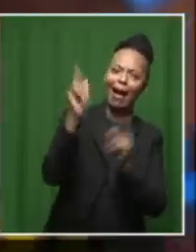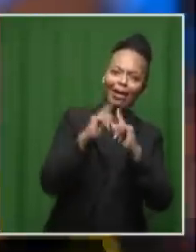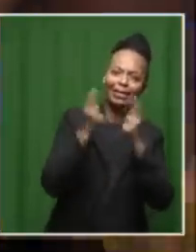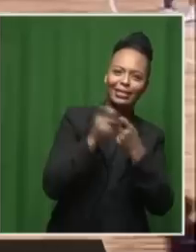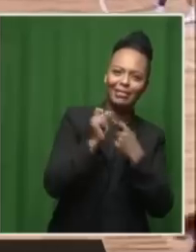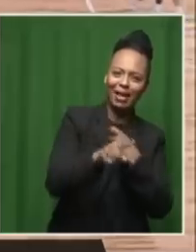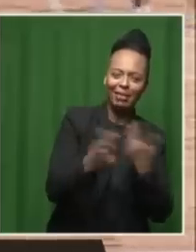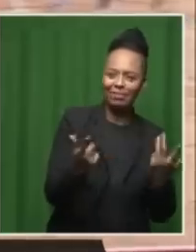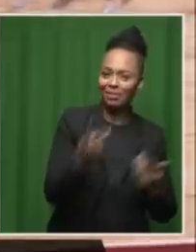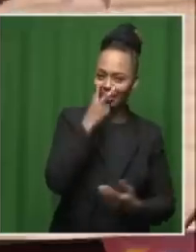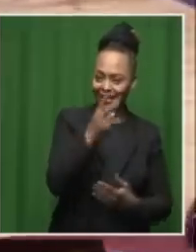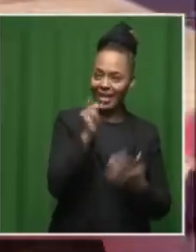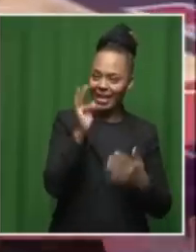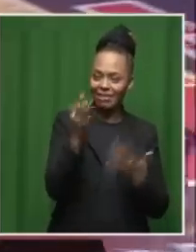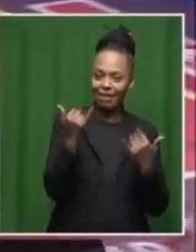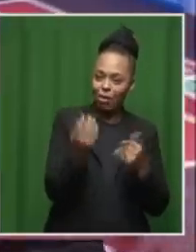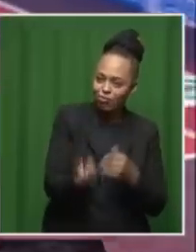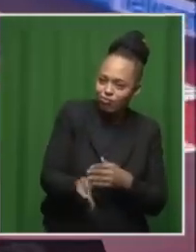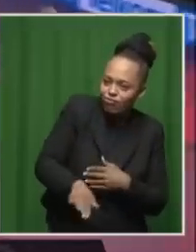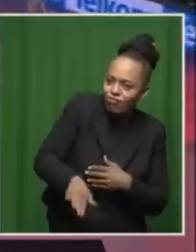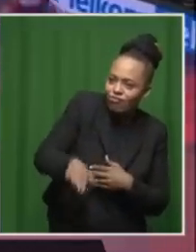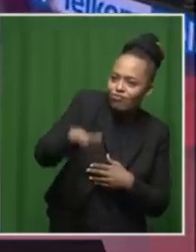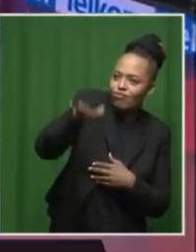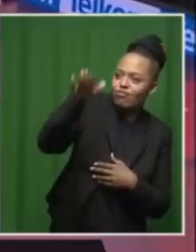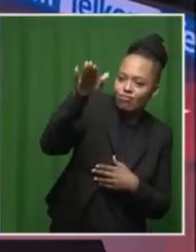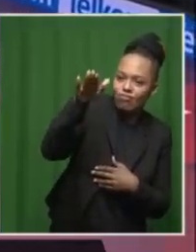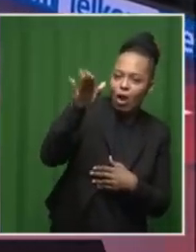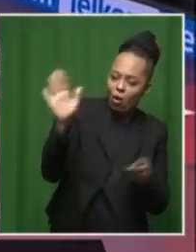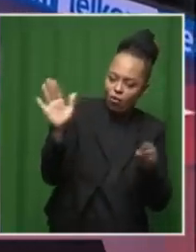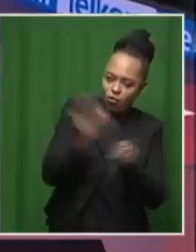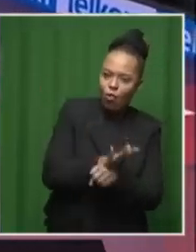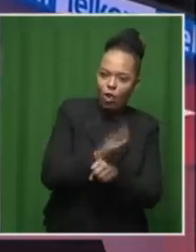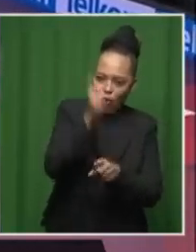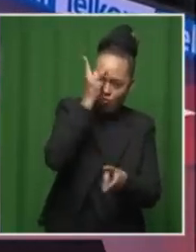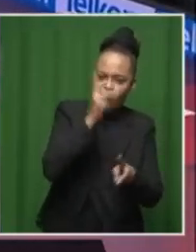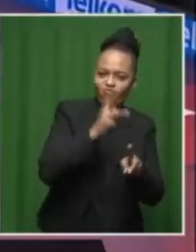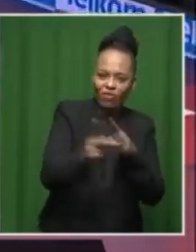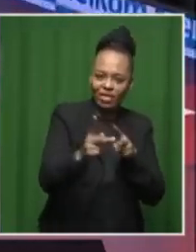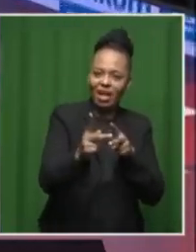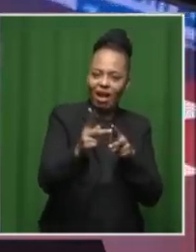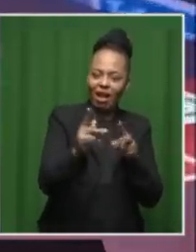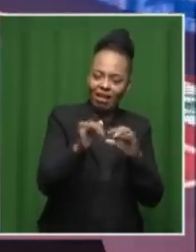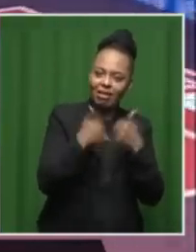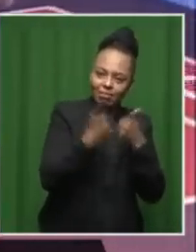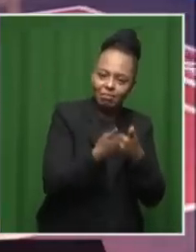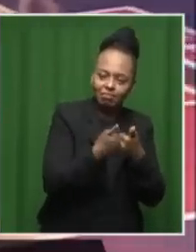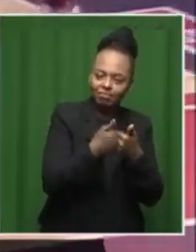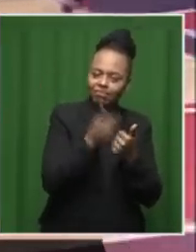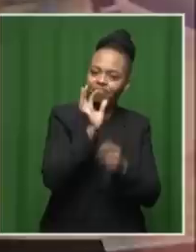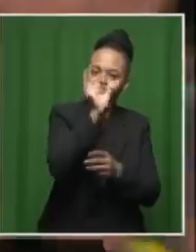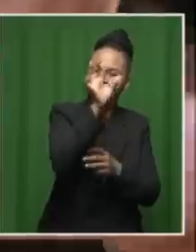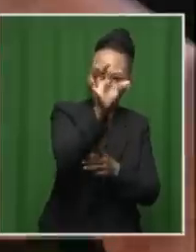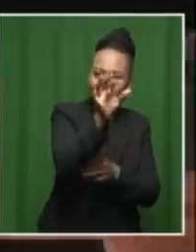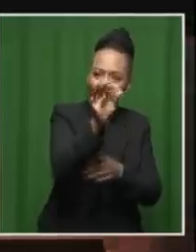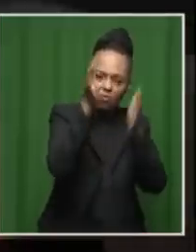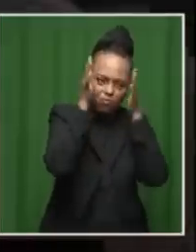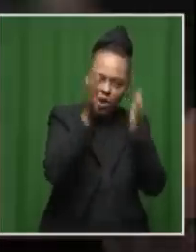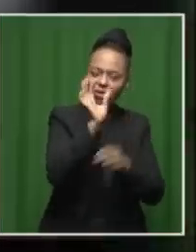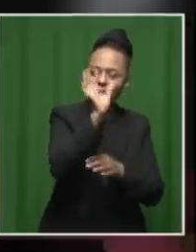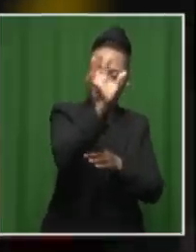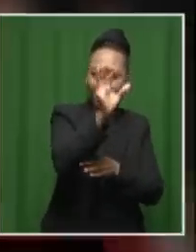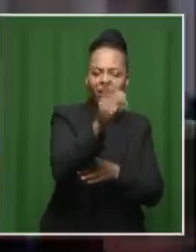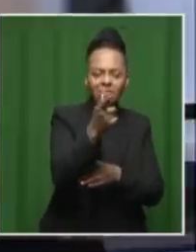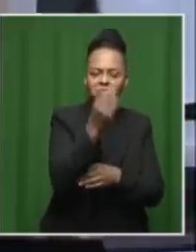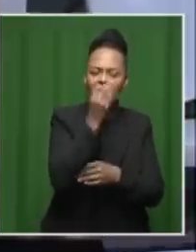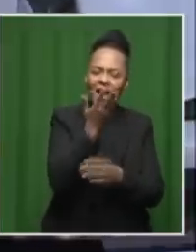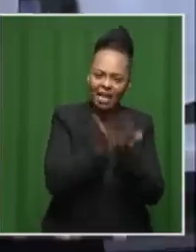great it would be for them to grow up and be able to play in a fully professional league where all they do is netball. And of